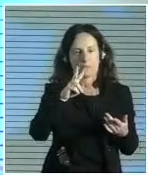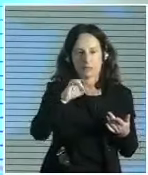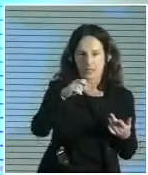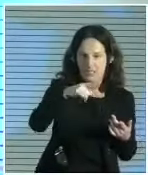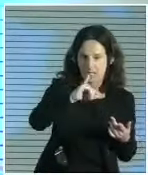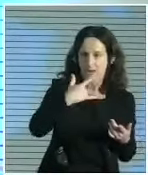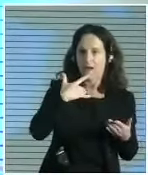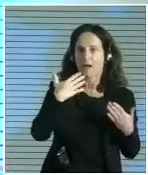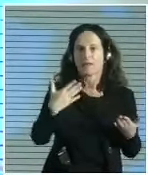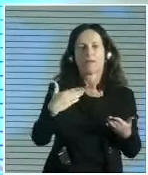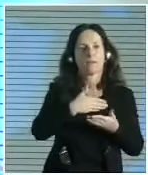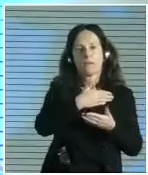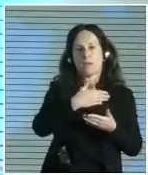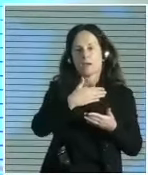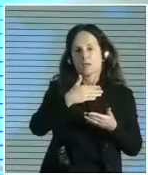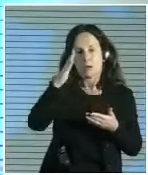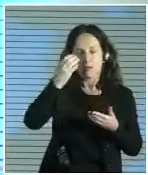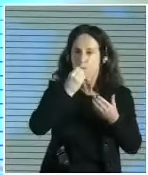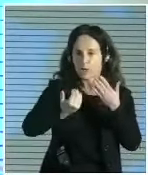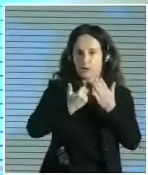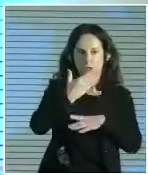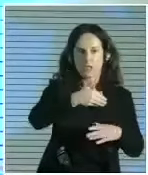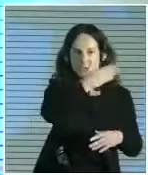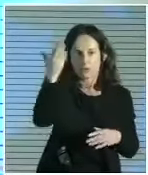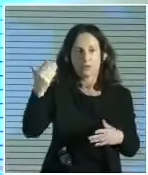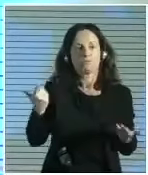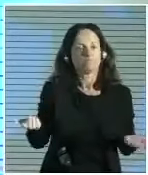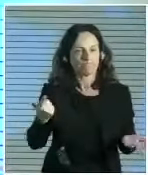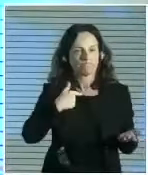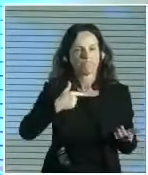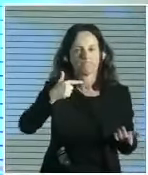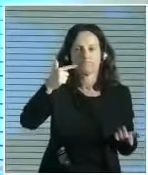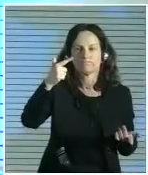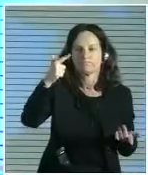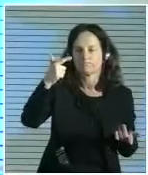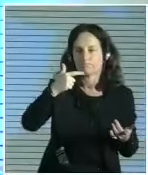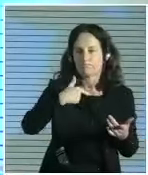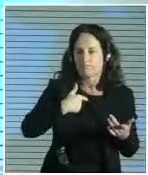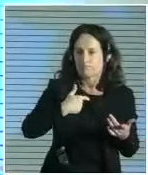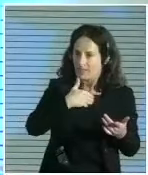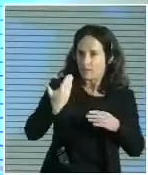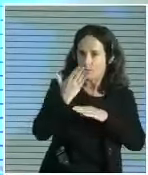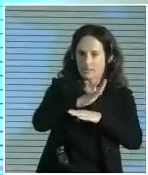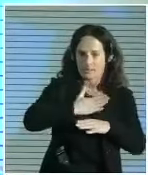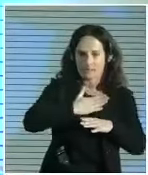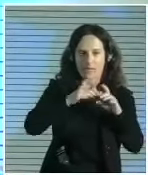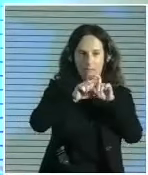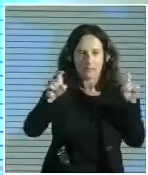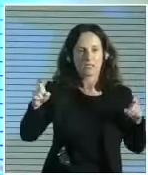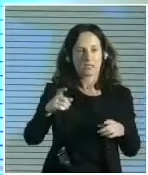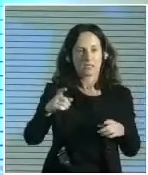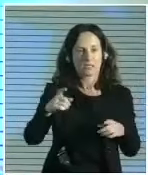briefly our company. PONANT, as you said, is a French cruise company, luxury company. We